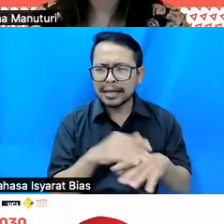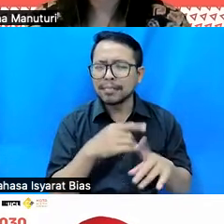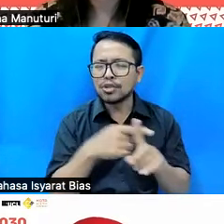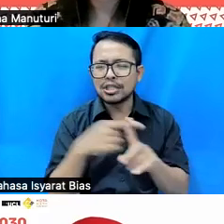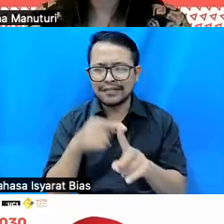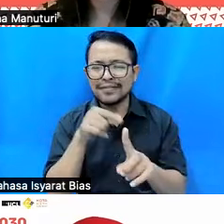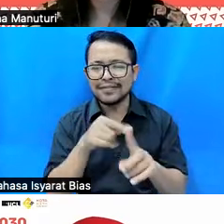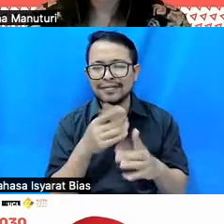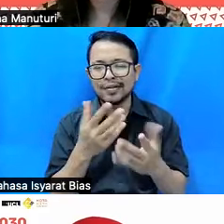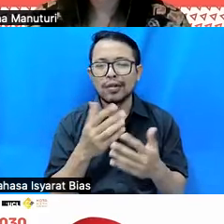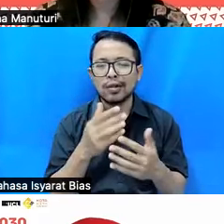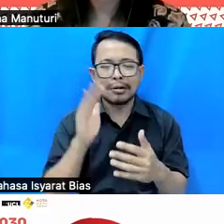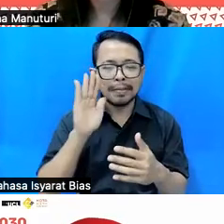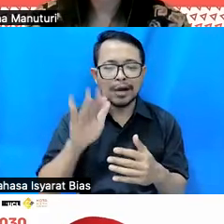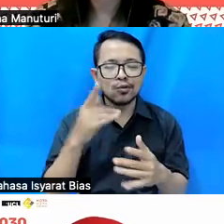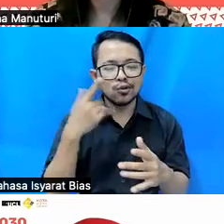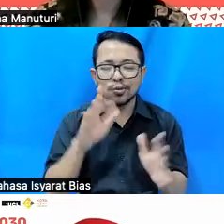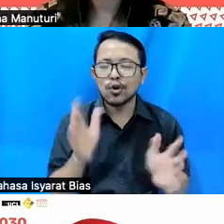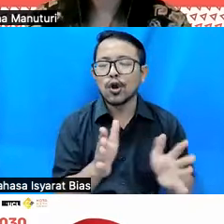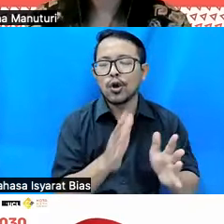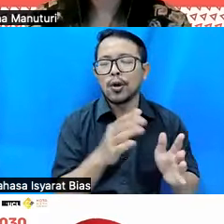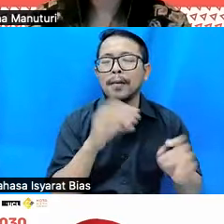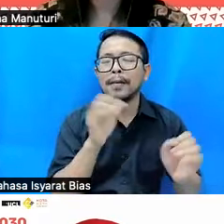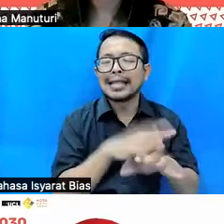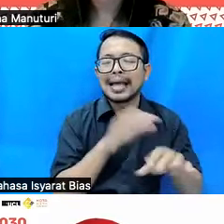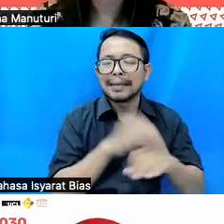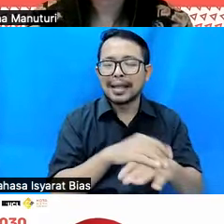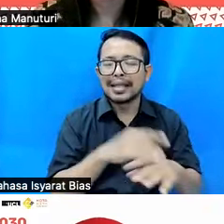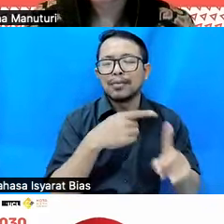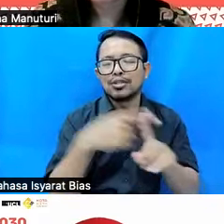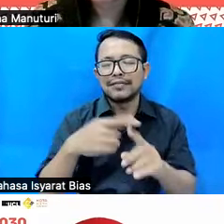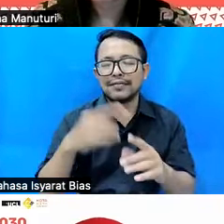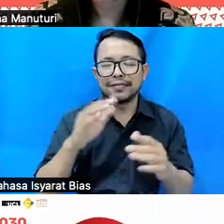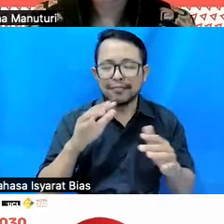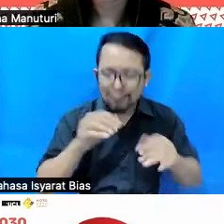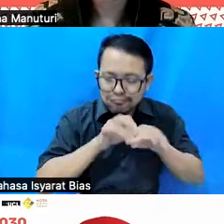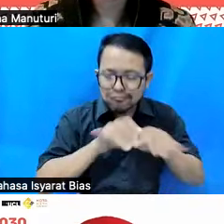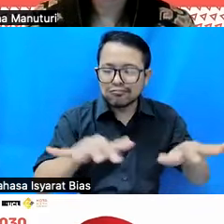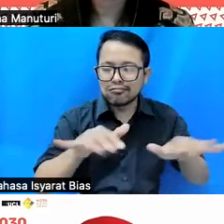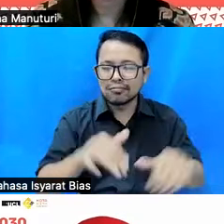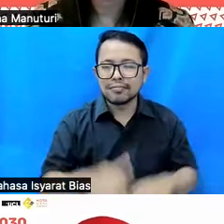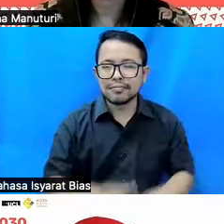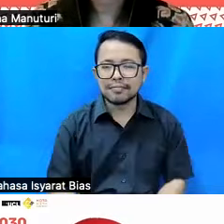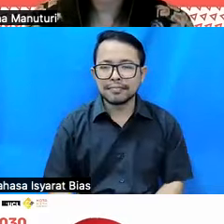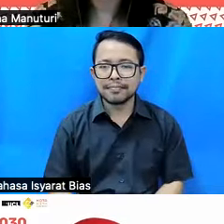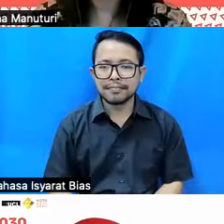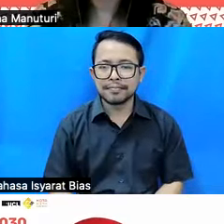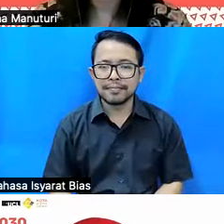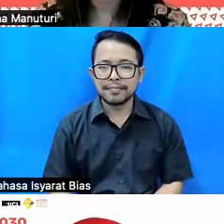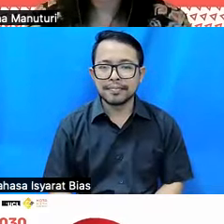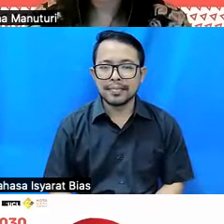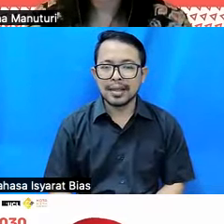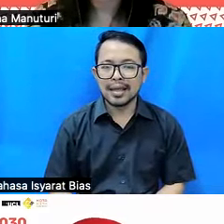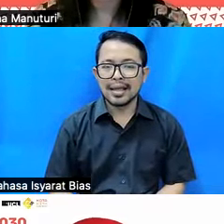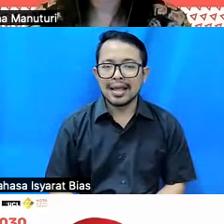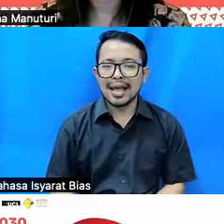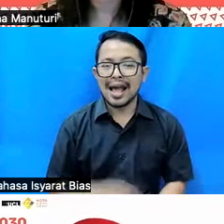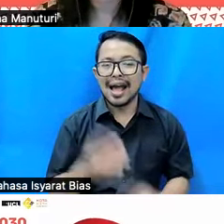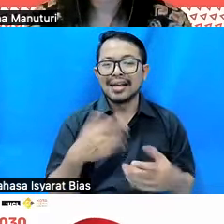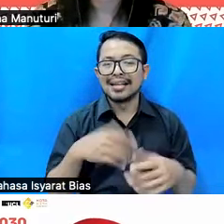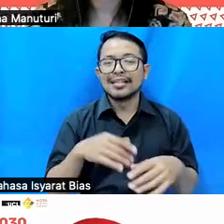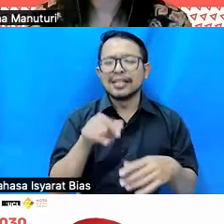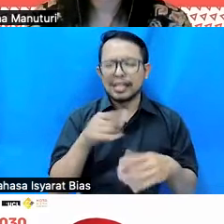the Pelabuhan Subdistrict and Kelayan Barat Subdistrict in the city of Banjarmasin. So this is in line with the Human Rights